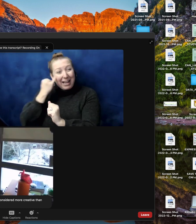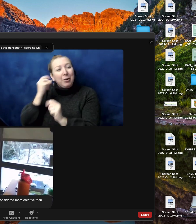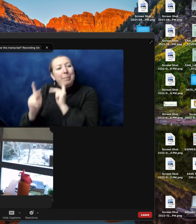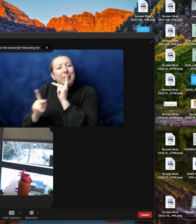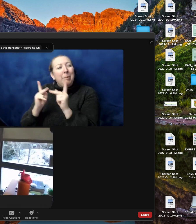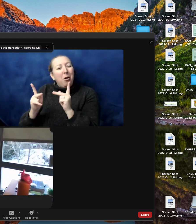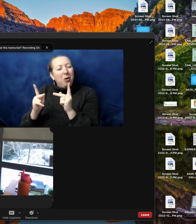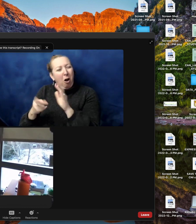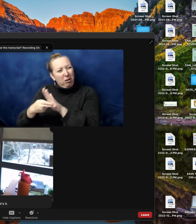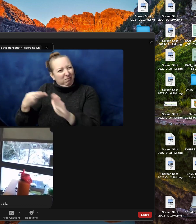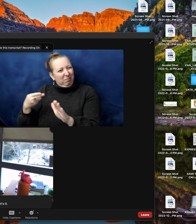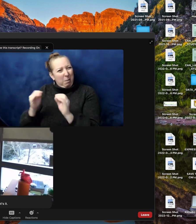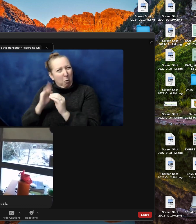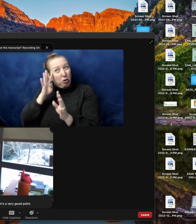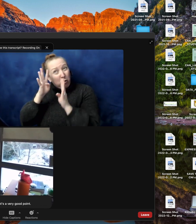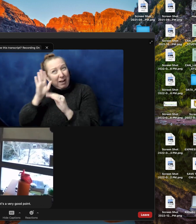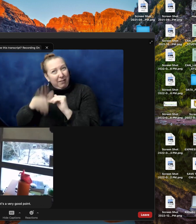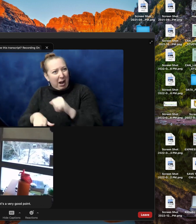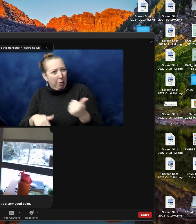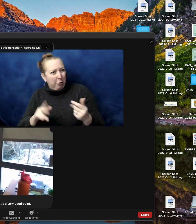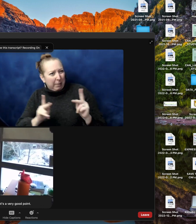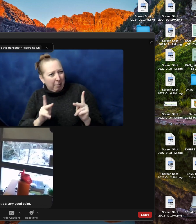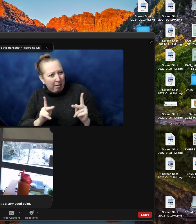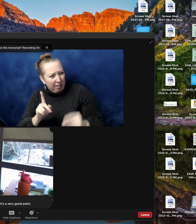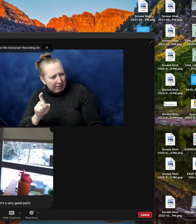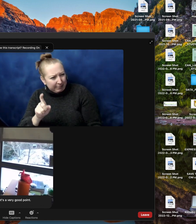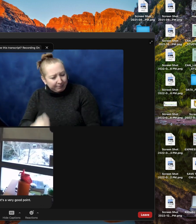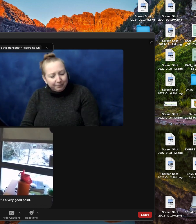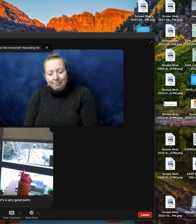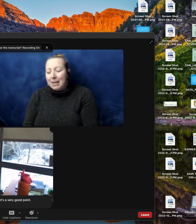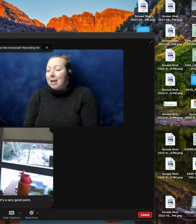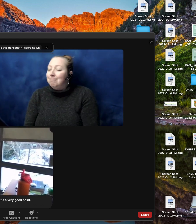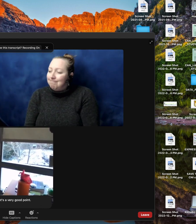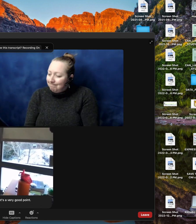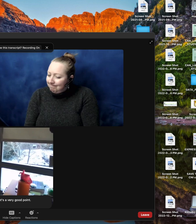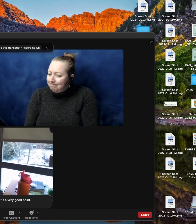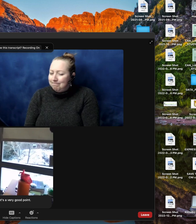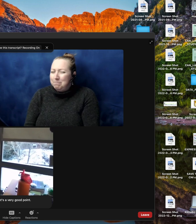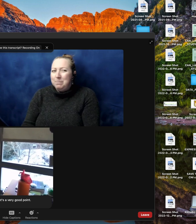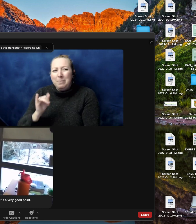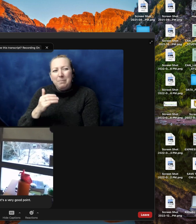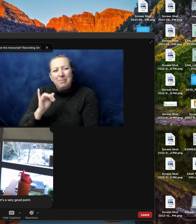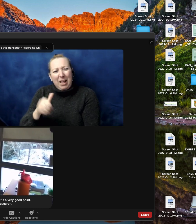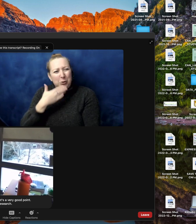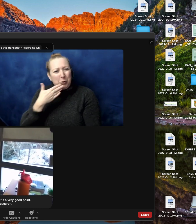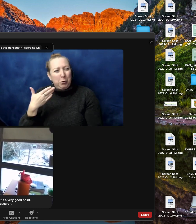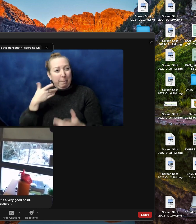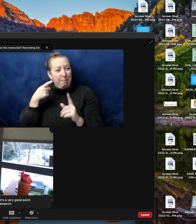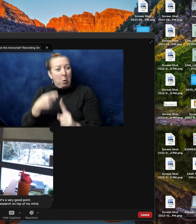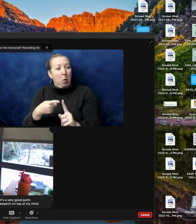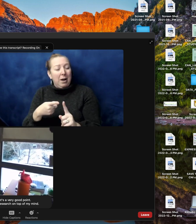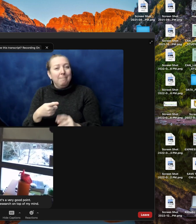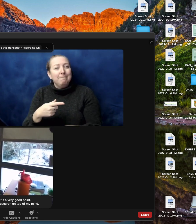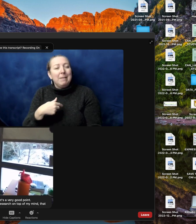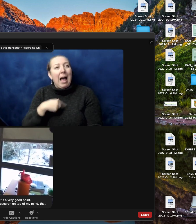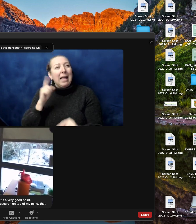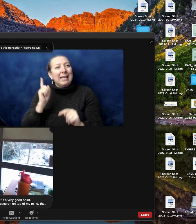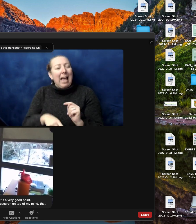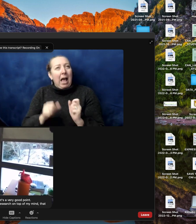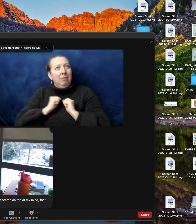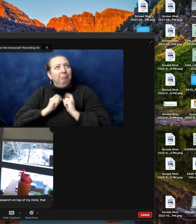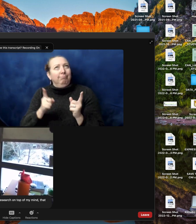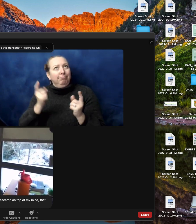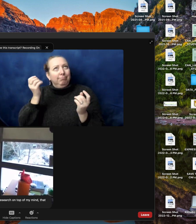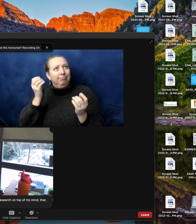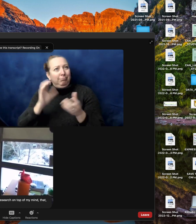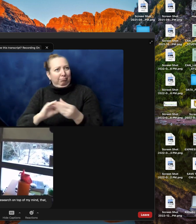Yeah, that's a very good point. I don't have like research on top of my mind that like kind